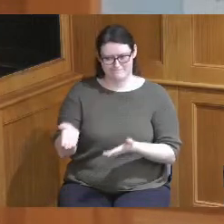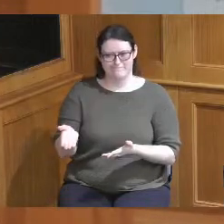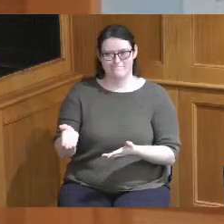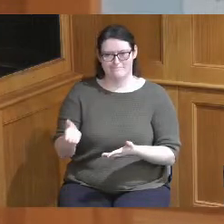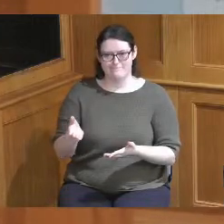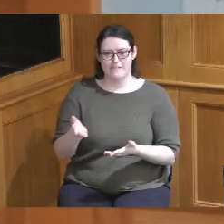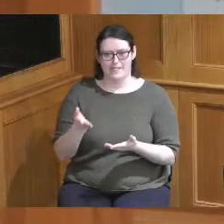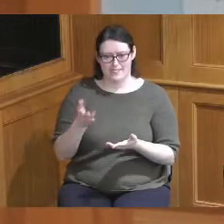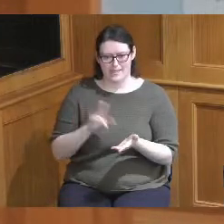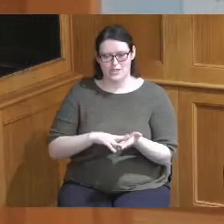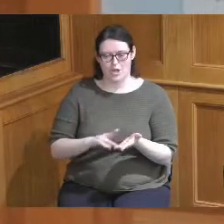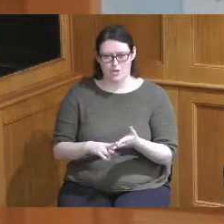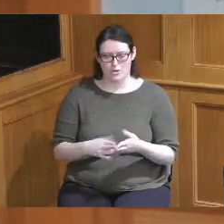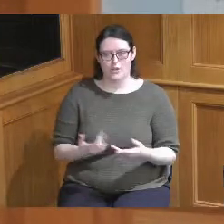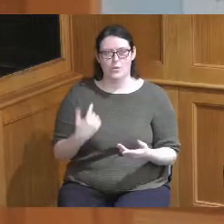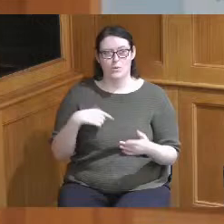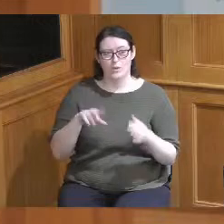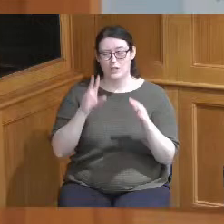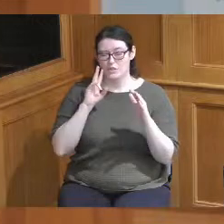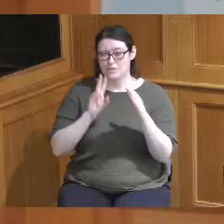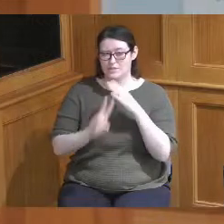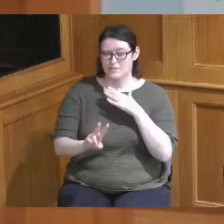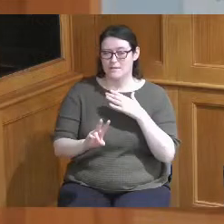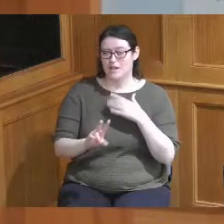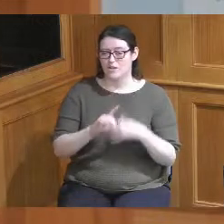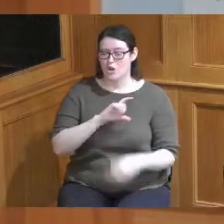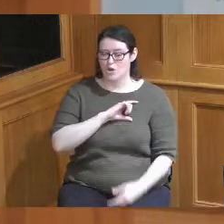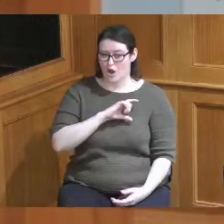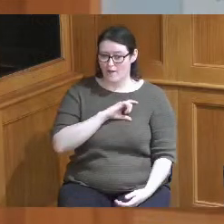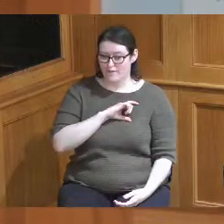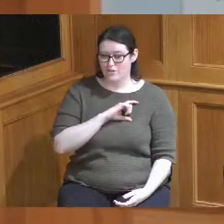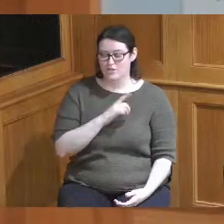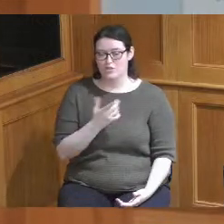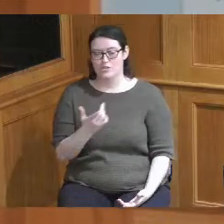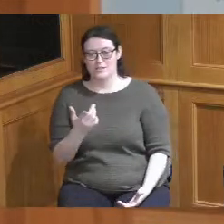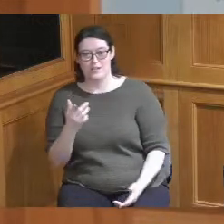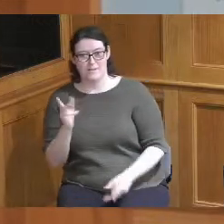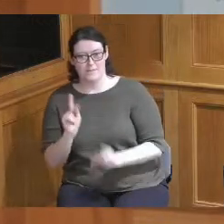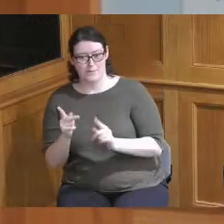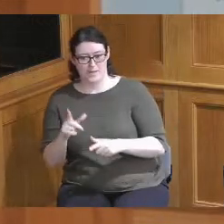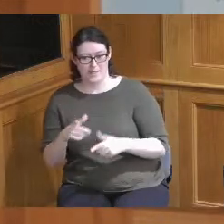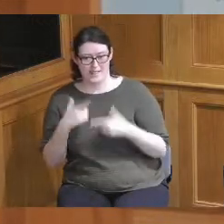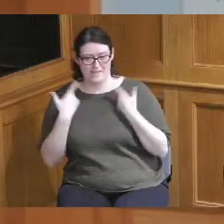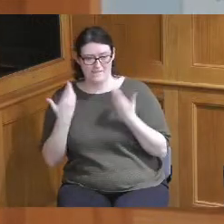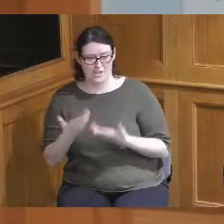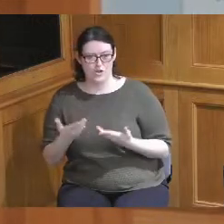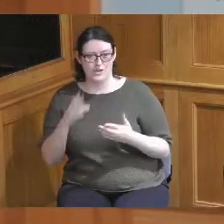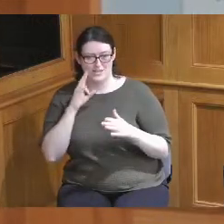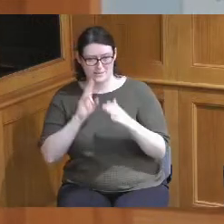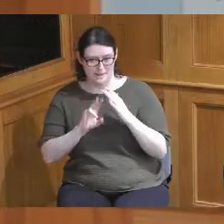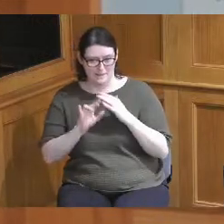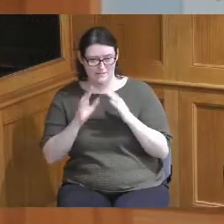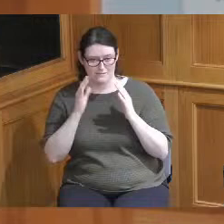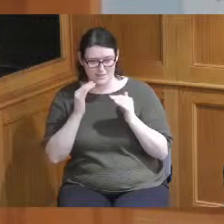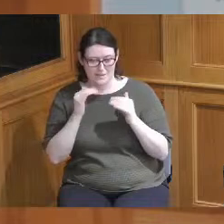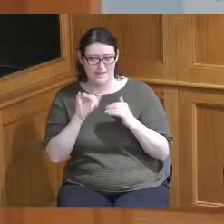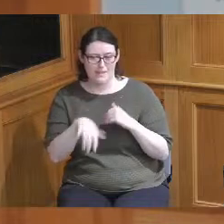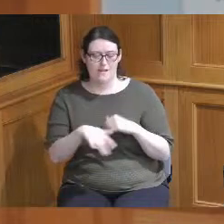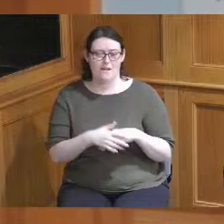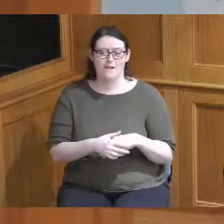We expect it out of our officers, and the citizens expect it out of us. And that's what this is going to do. This is